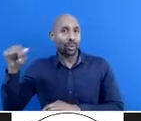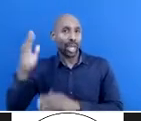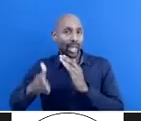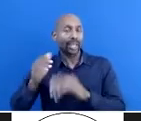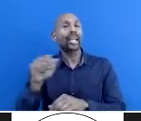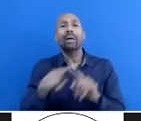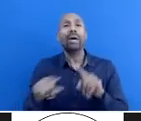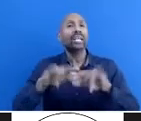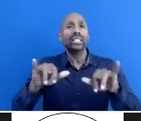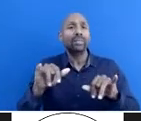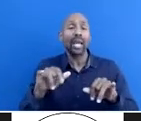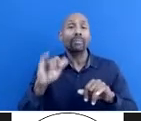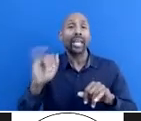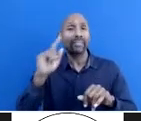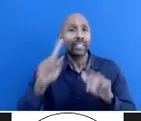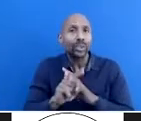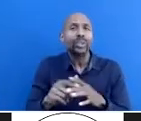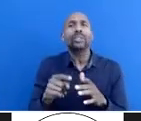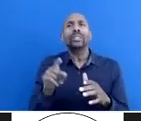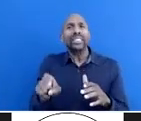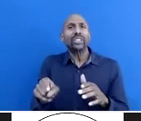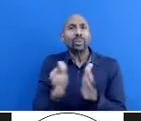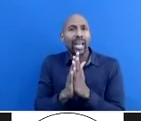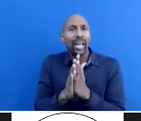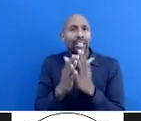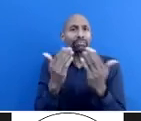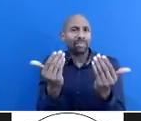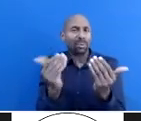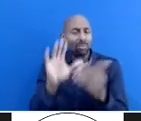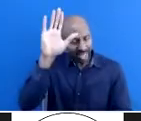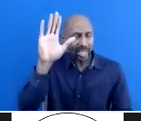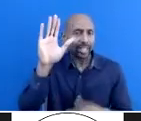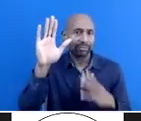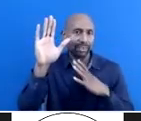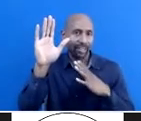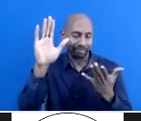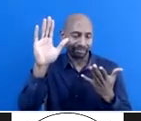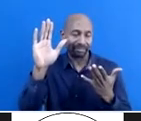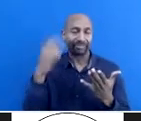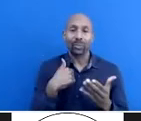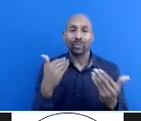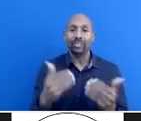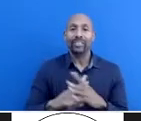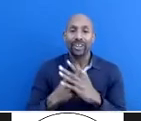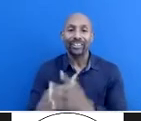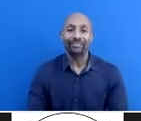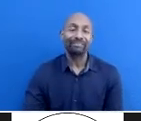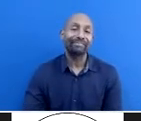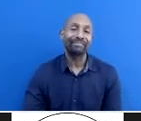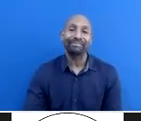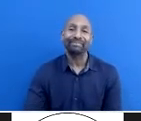something pressing, don't hesitate to raise a hand. So let's go ahead and begin. So the